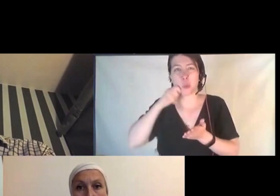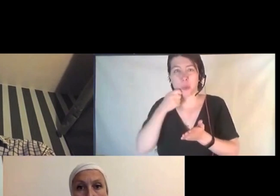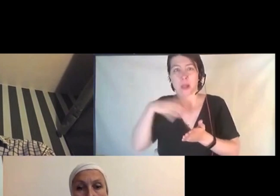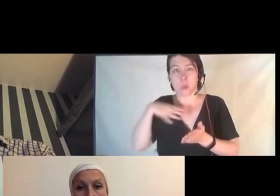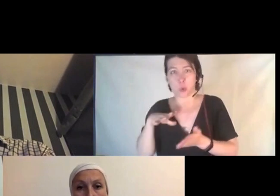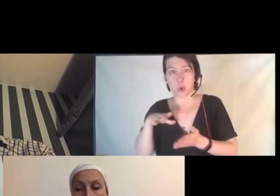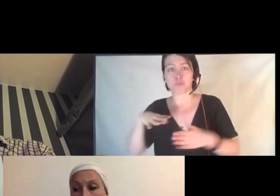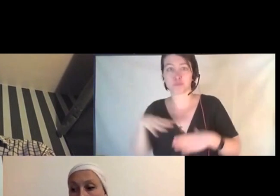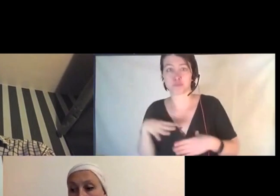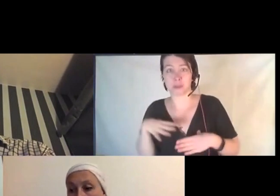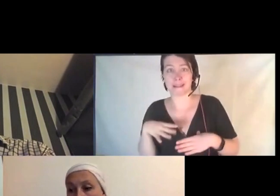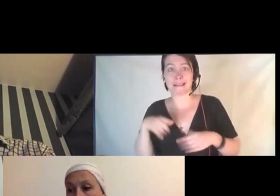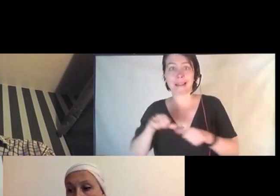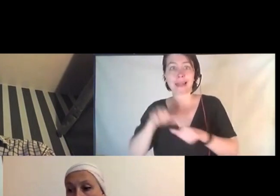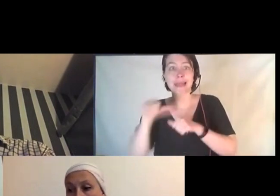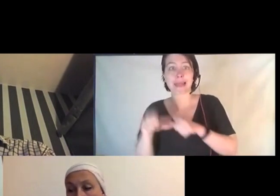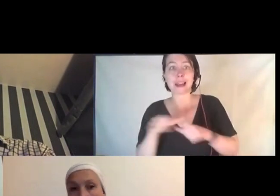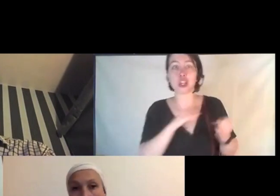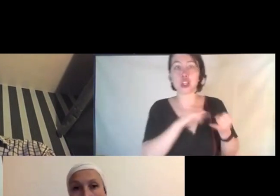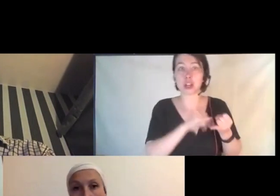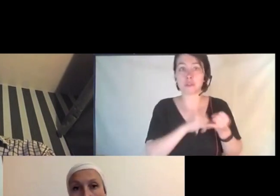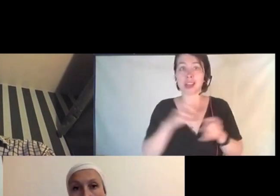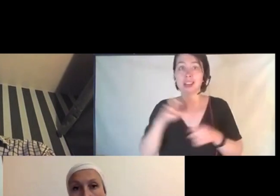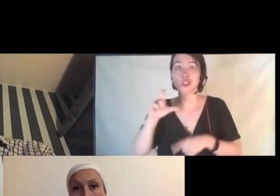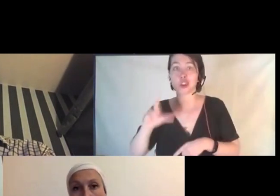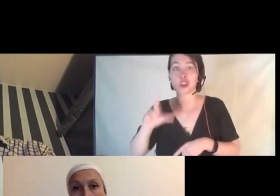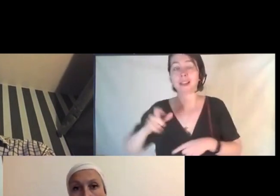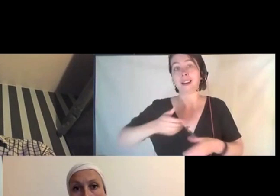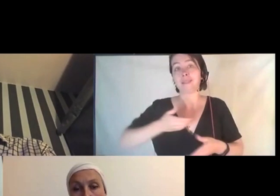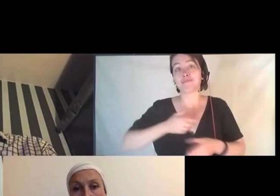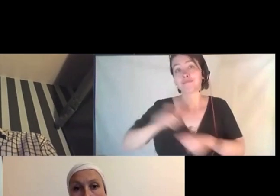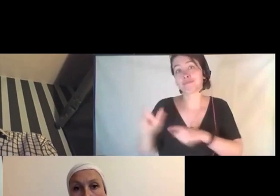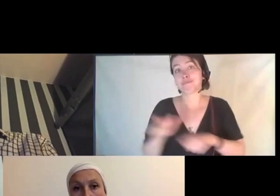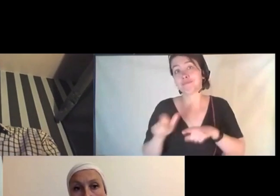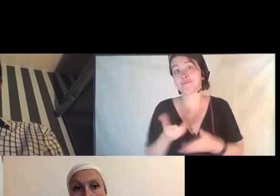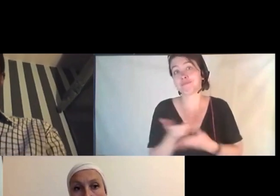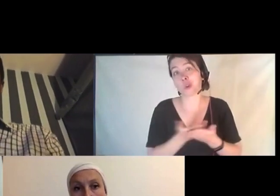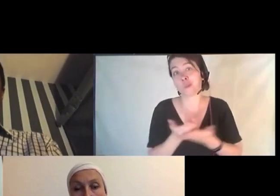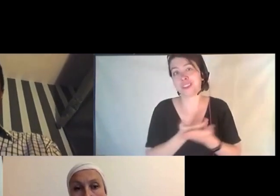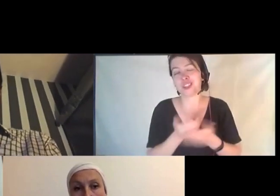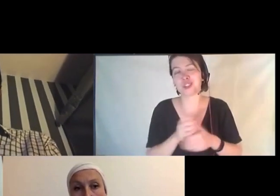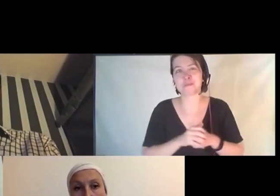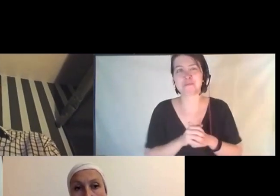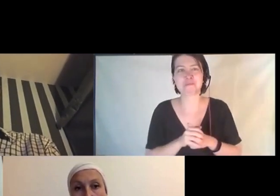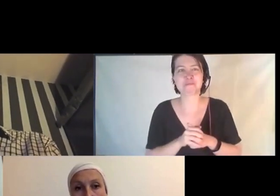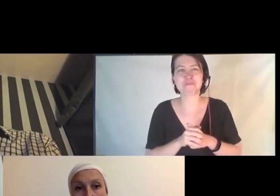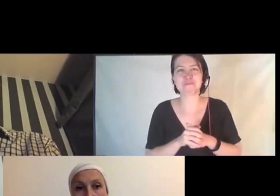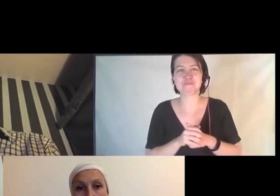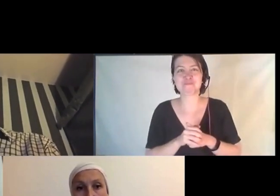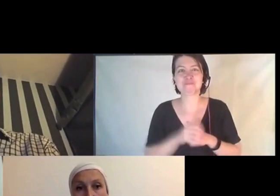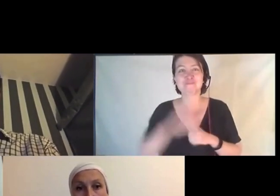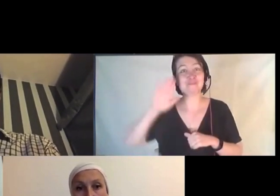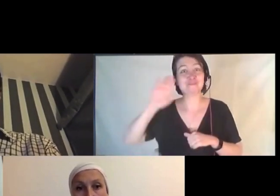continue the conversation in the vein of those two questions. So thank you. Okay. Hi.